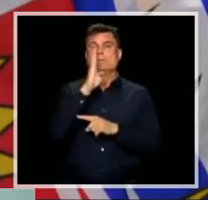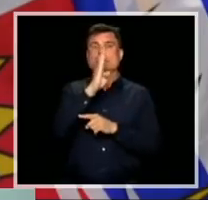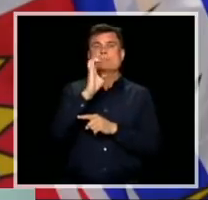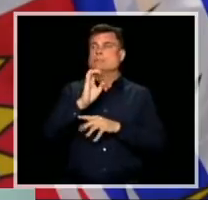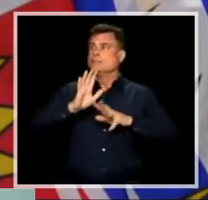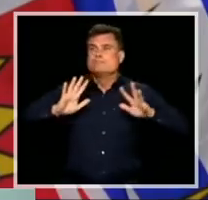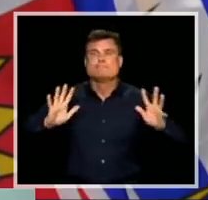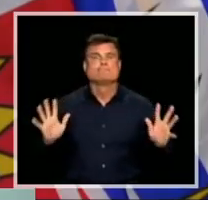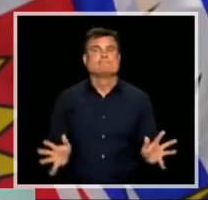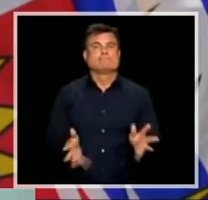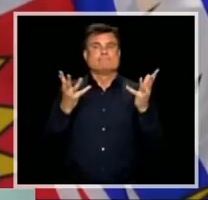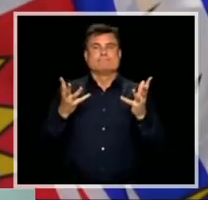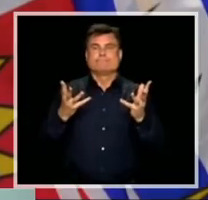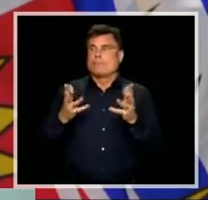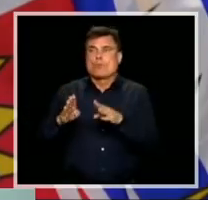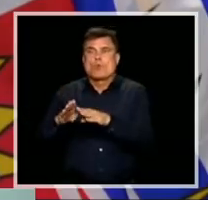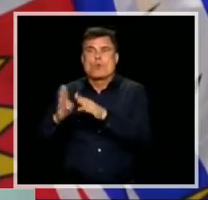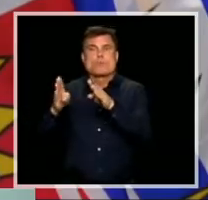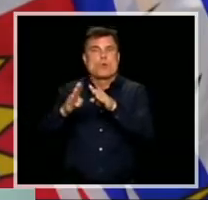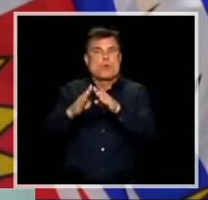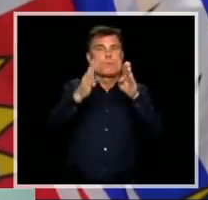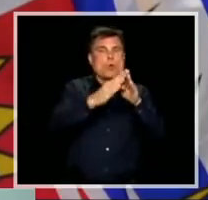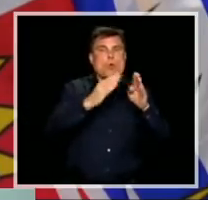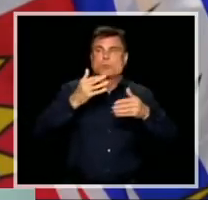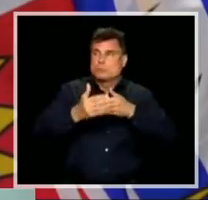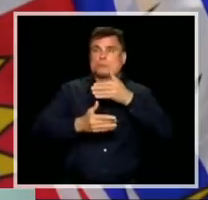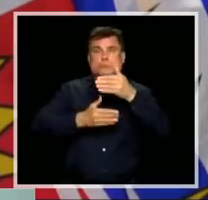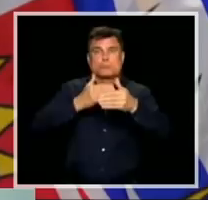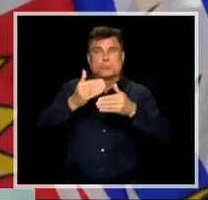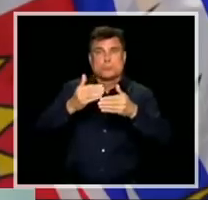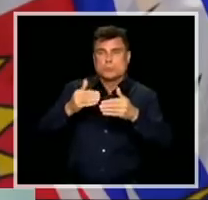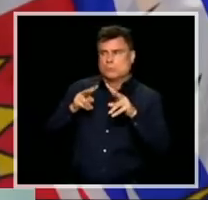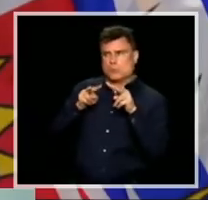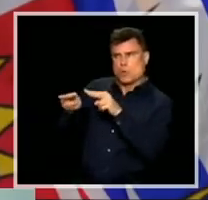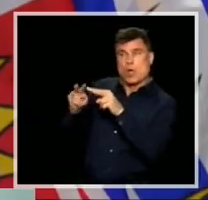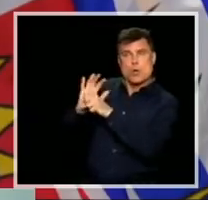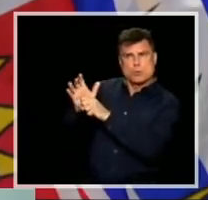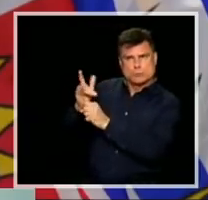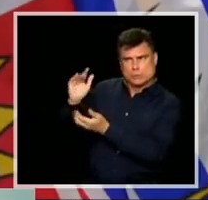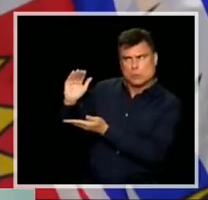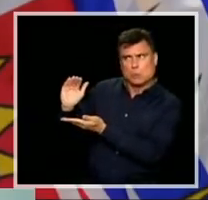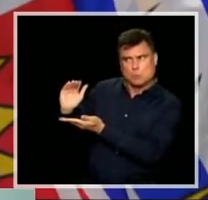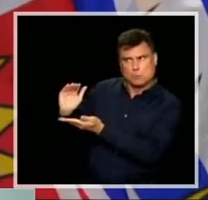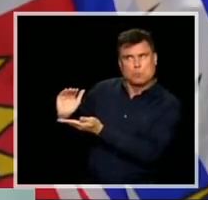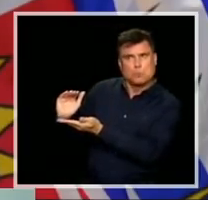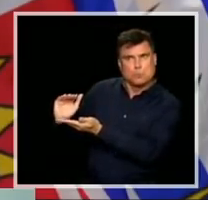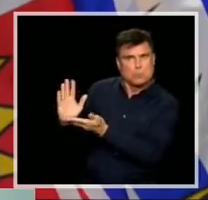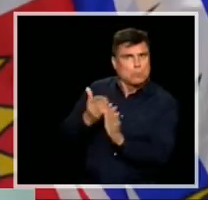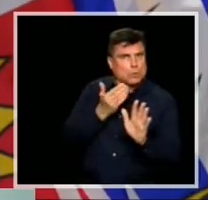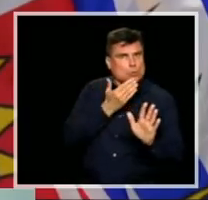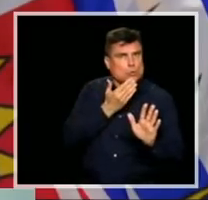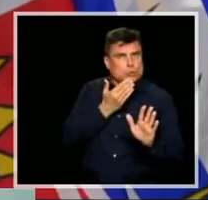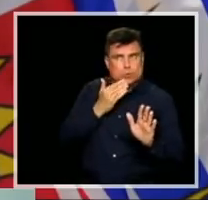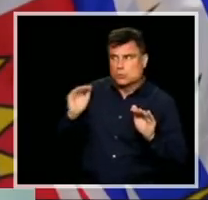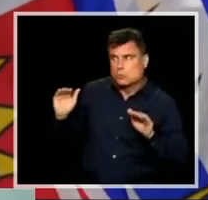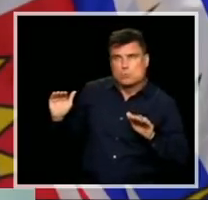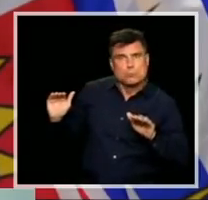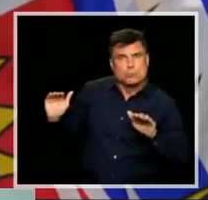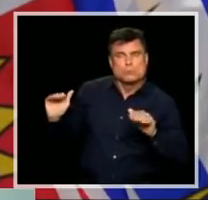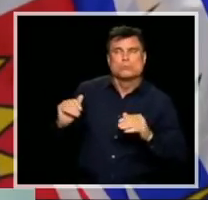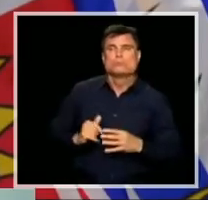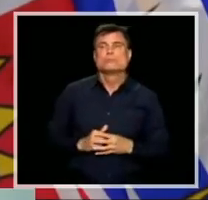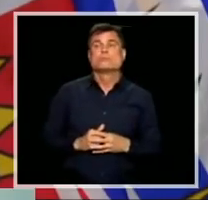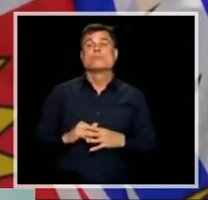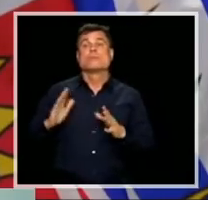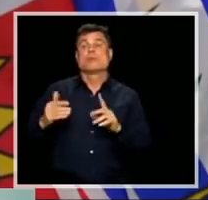I also want to remind people that this is the last weekend to complete our Your Story, Our Future survey that will help us understand the